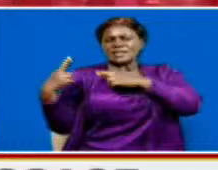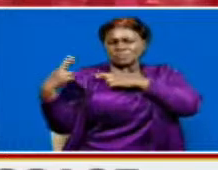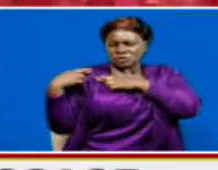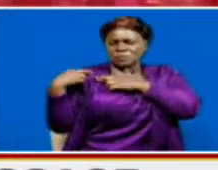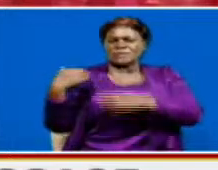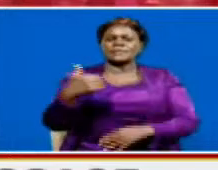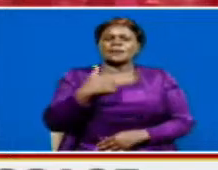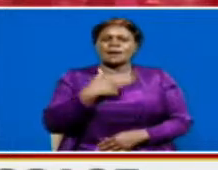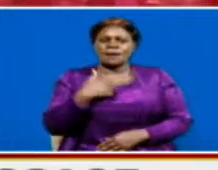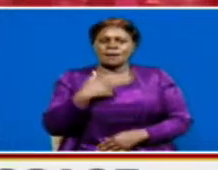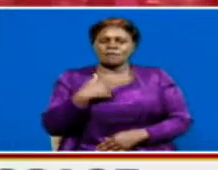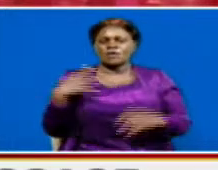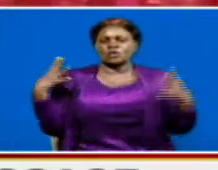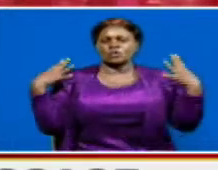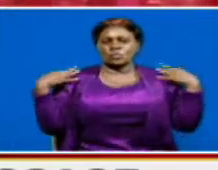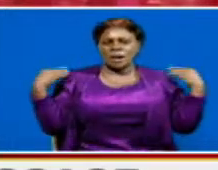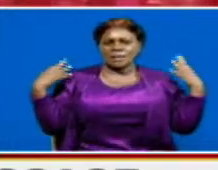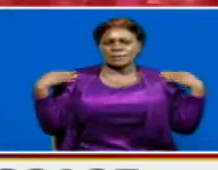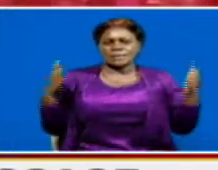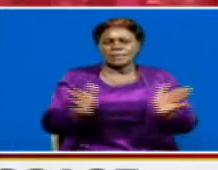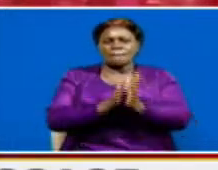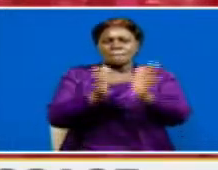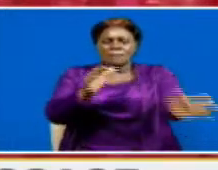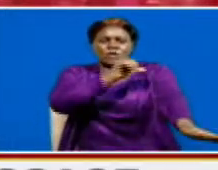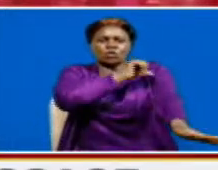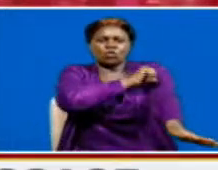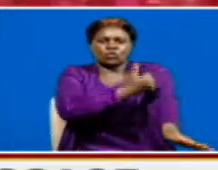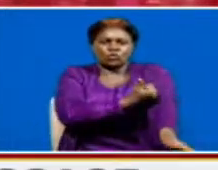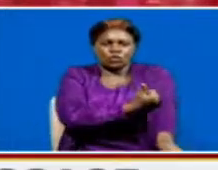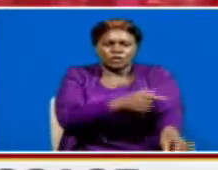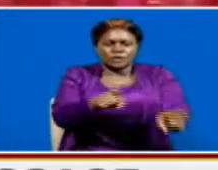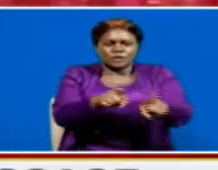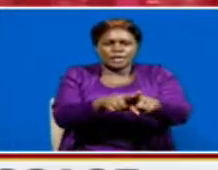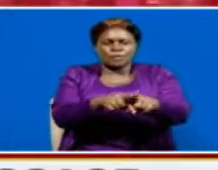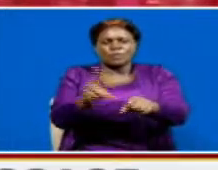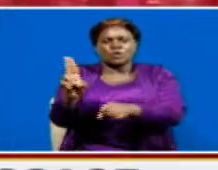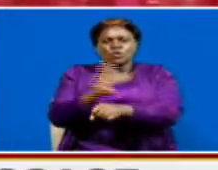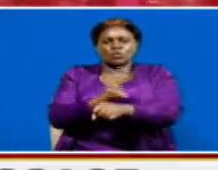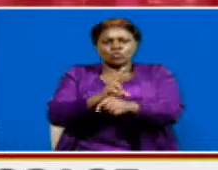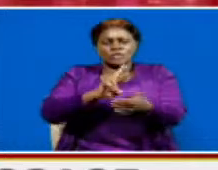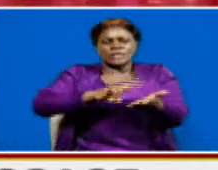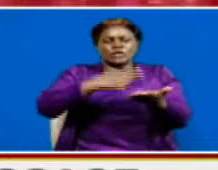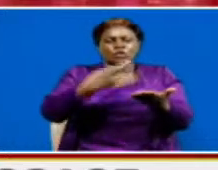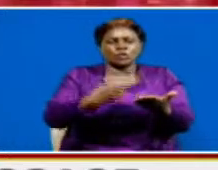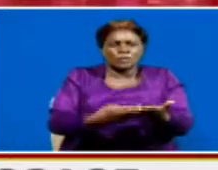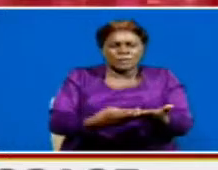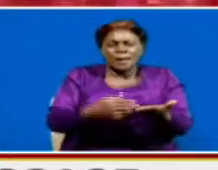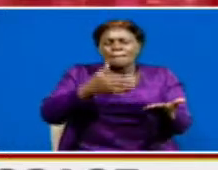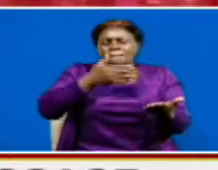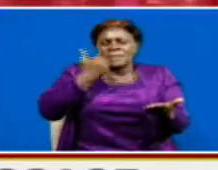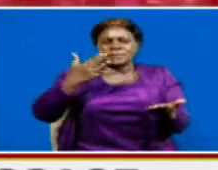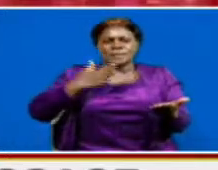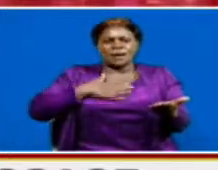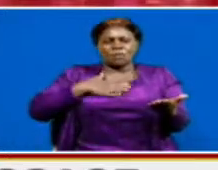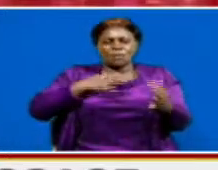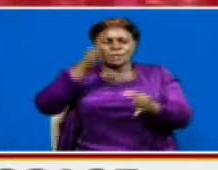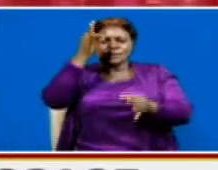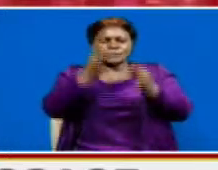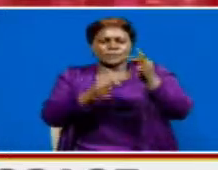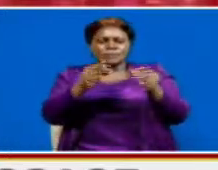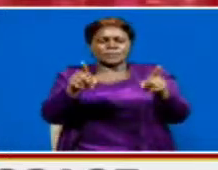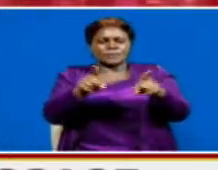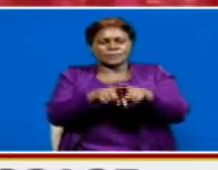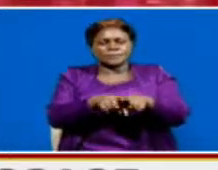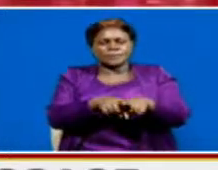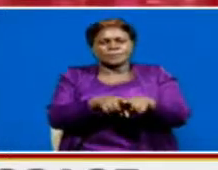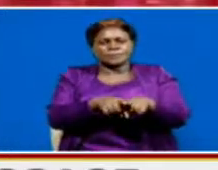duty-bound to exercise public authority and deploy public resources to the best of our judgment and